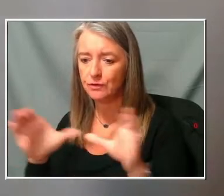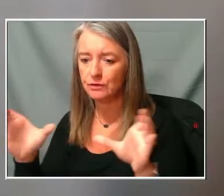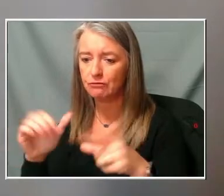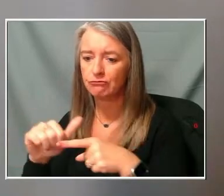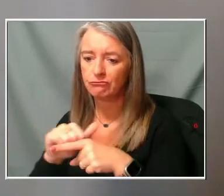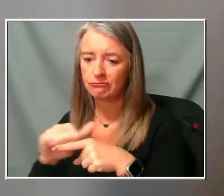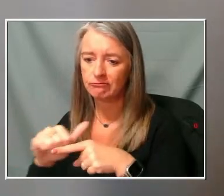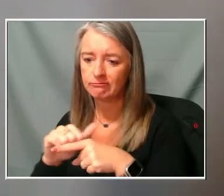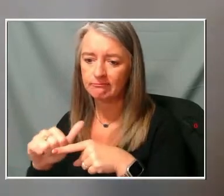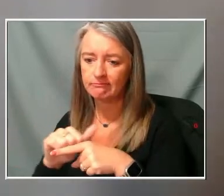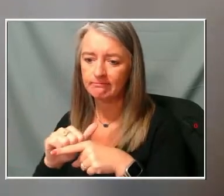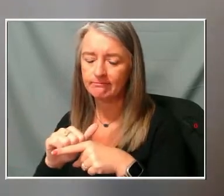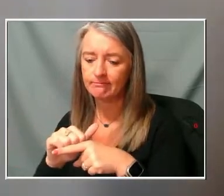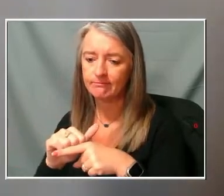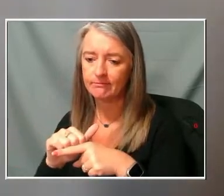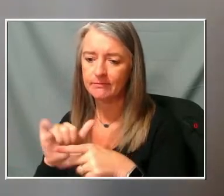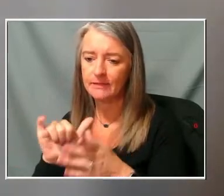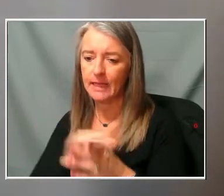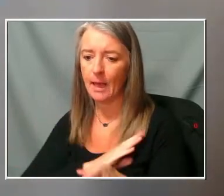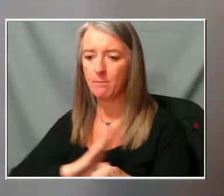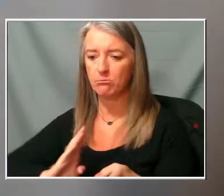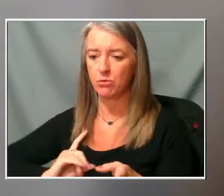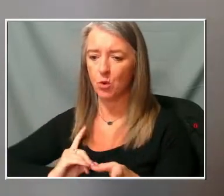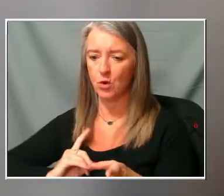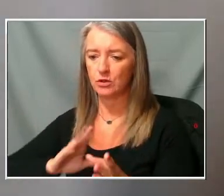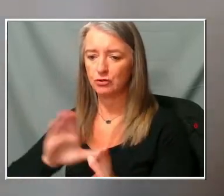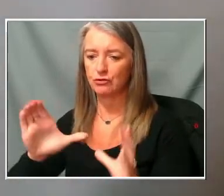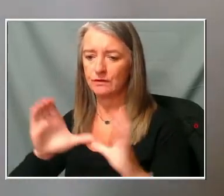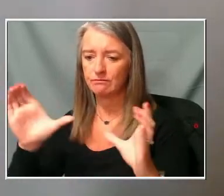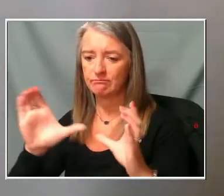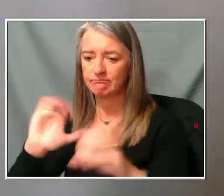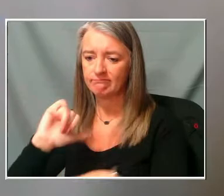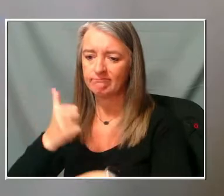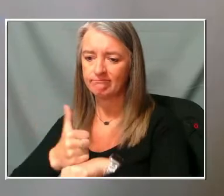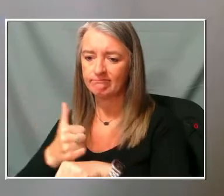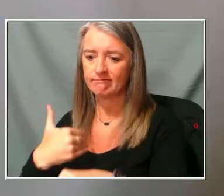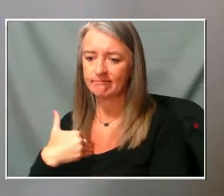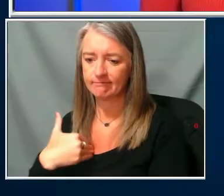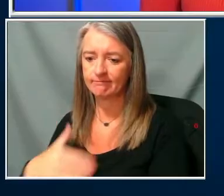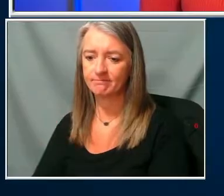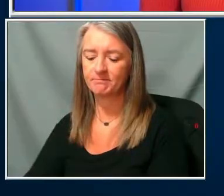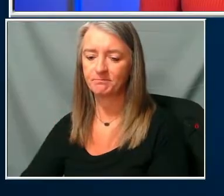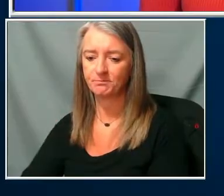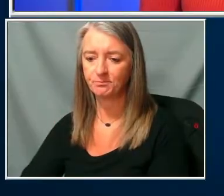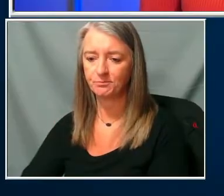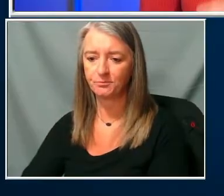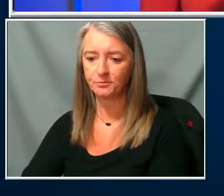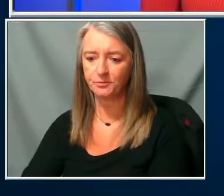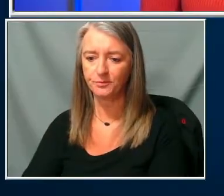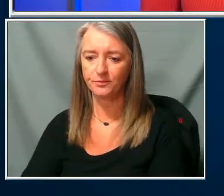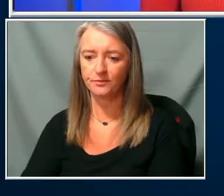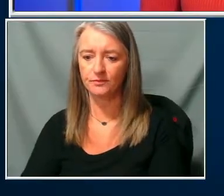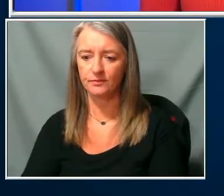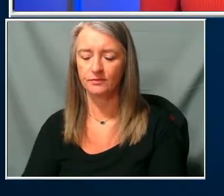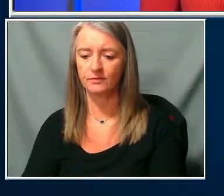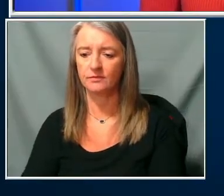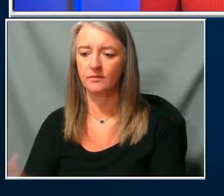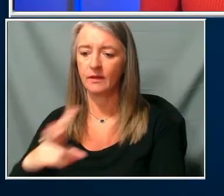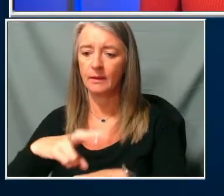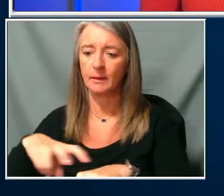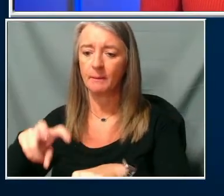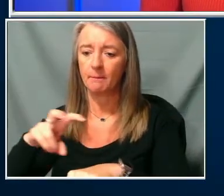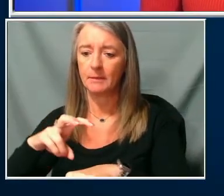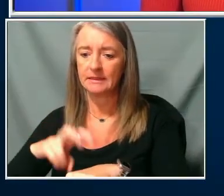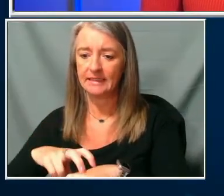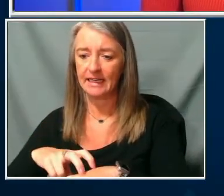training as well, which is where that board certification designation comes in. Okay, so potatoes that I'm hearing